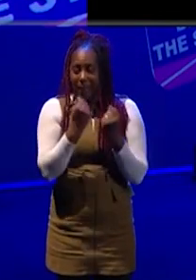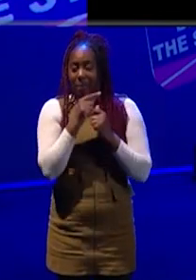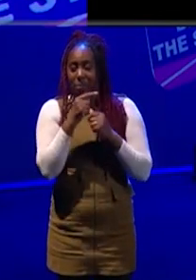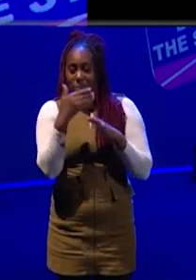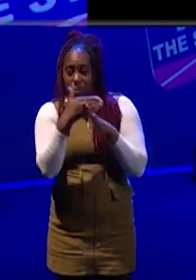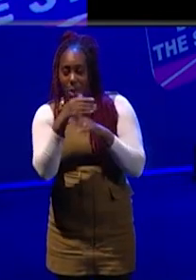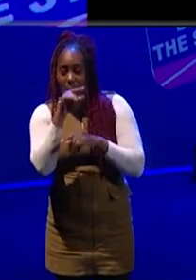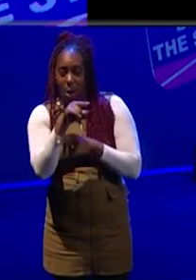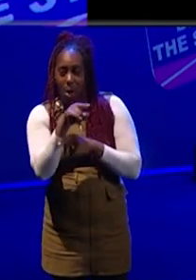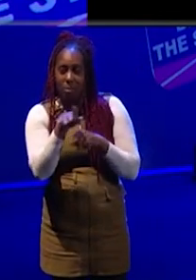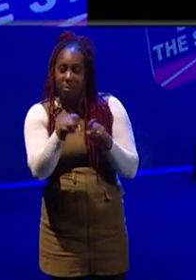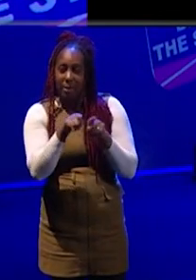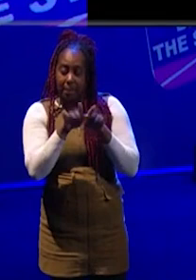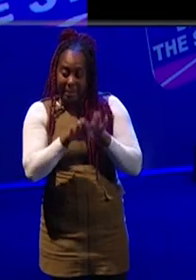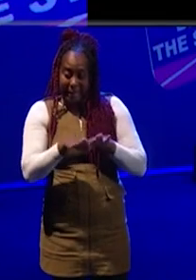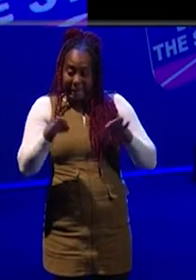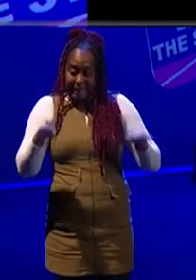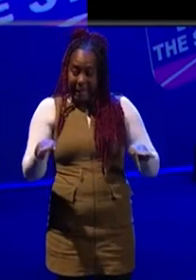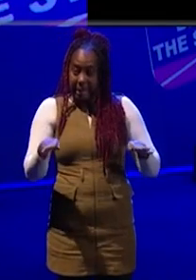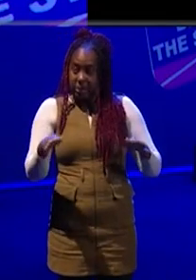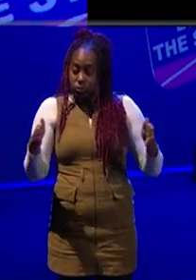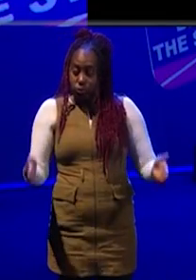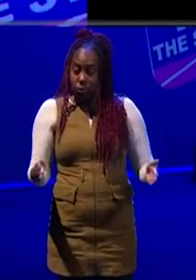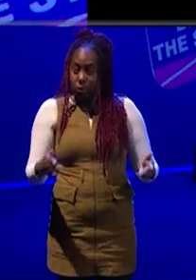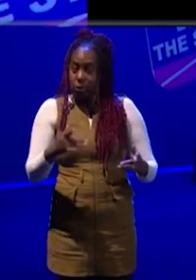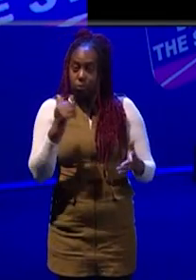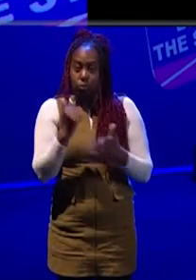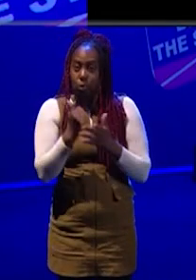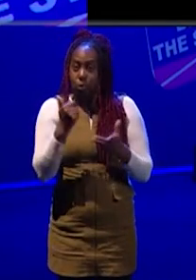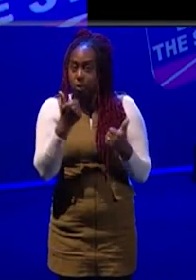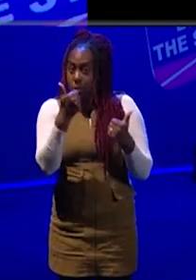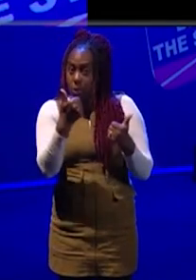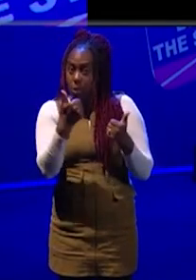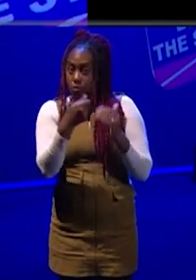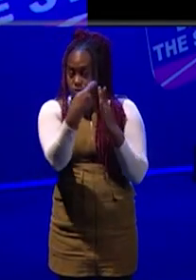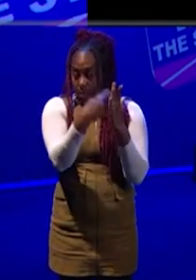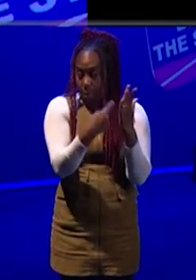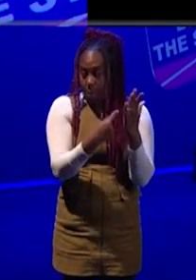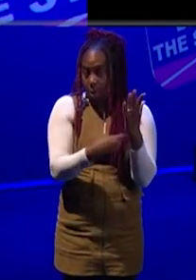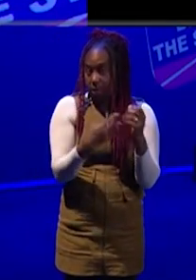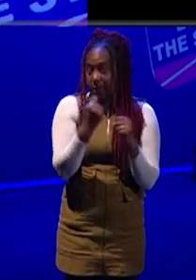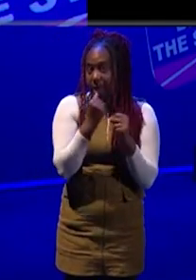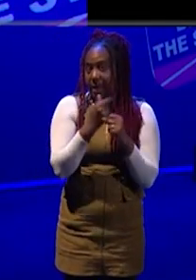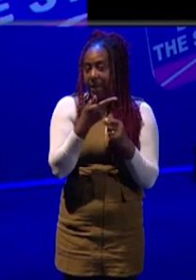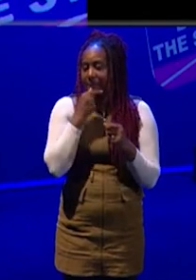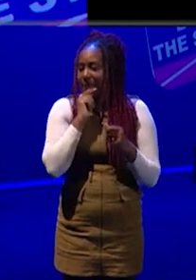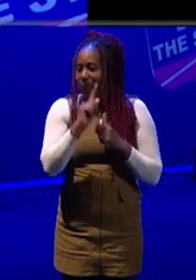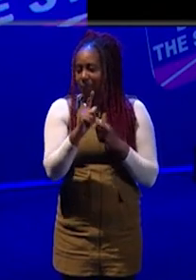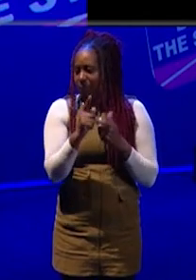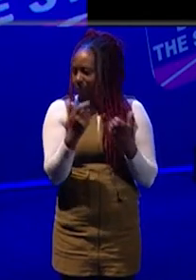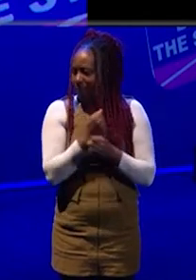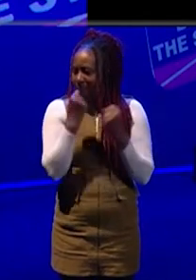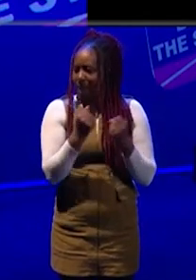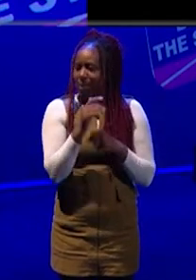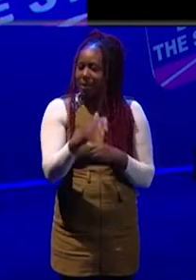industry. I also think the stage is doing some really important reporting that's making a lot of people in power squirm. Mm-hmm. Yeah.